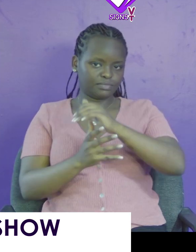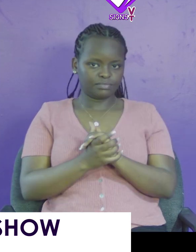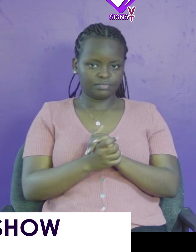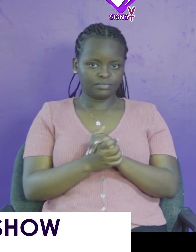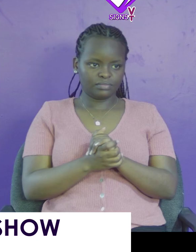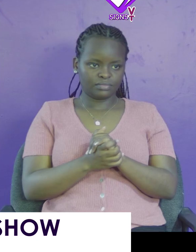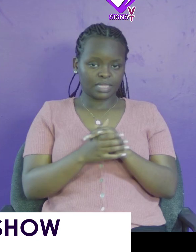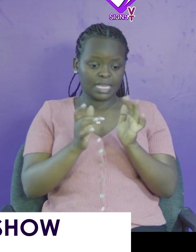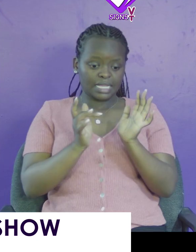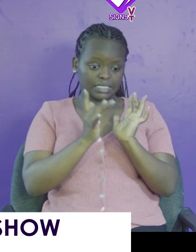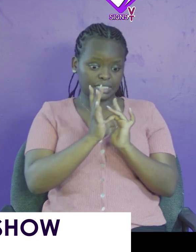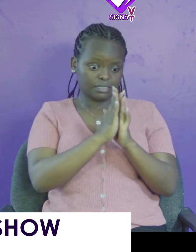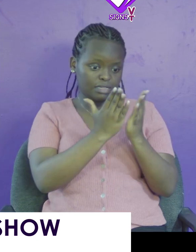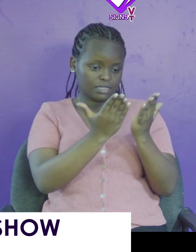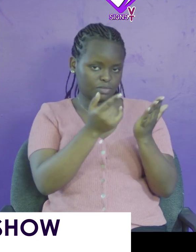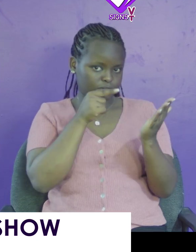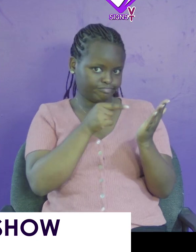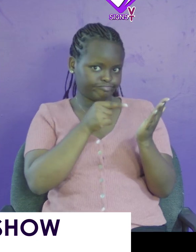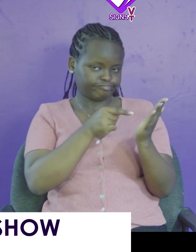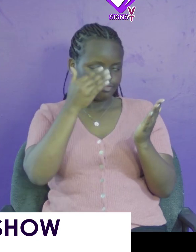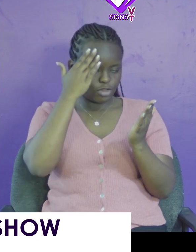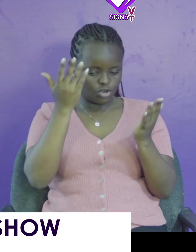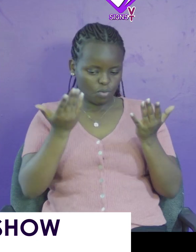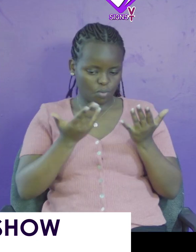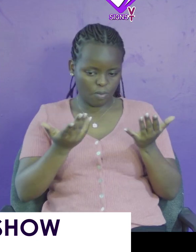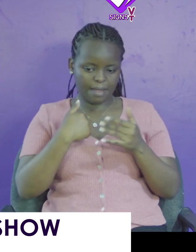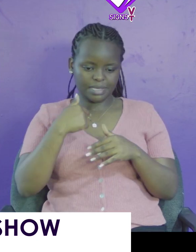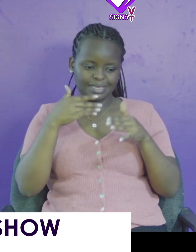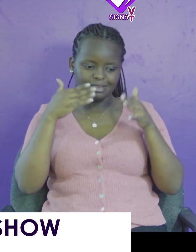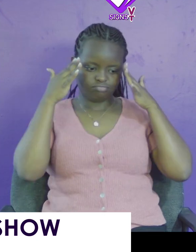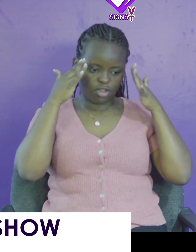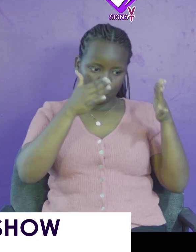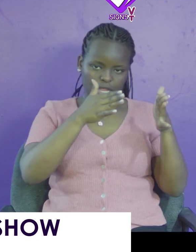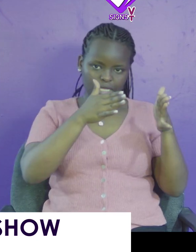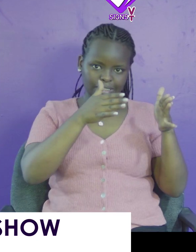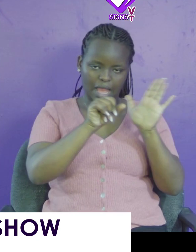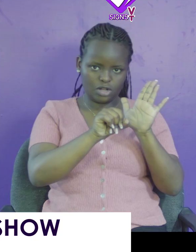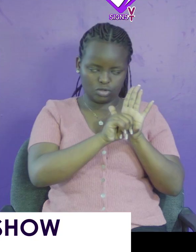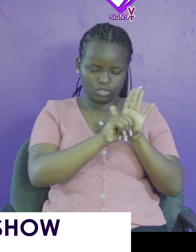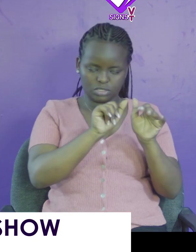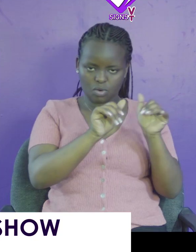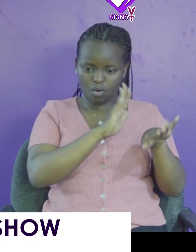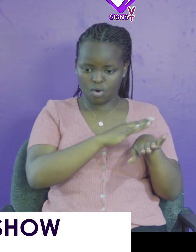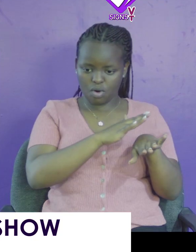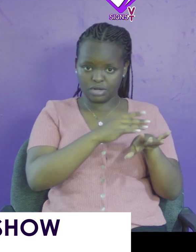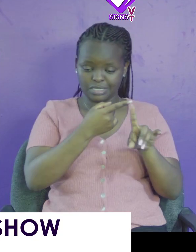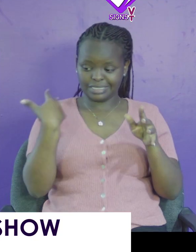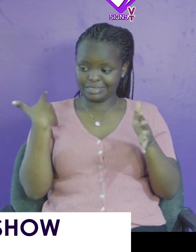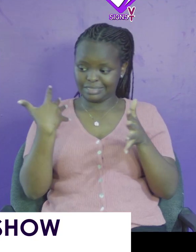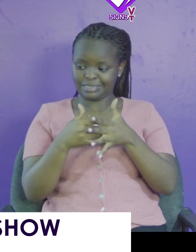bridge. Biblically, because Yeah. and you know that is where I will measure my talk. And I have already said from the time